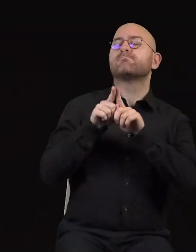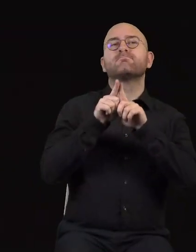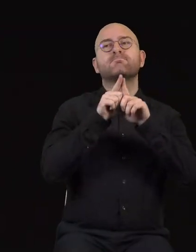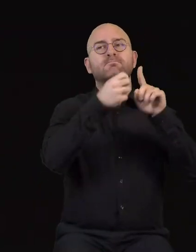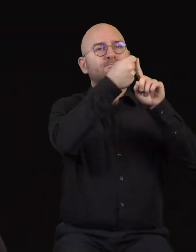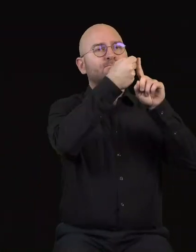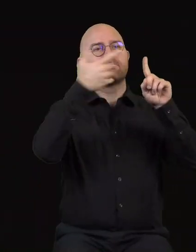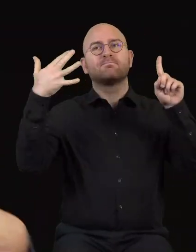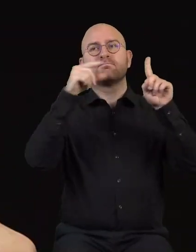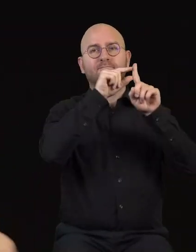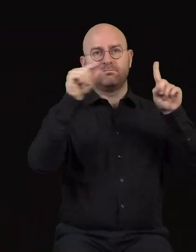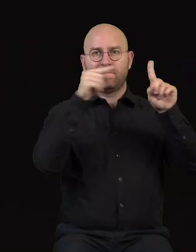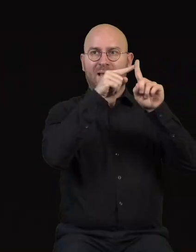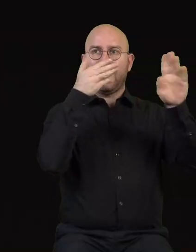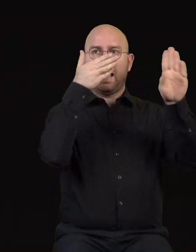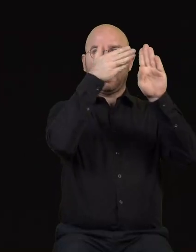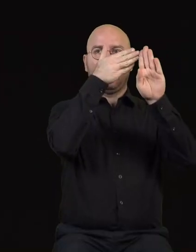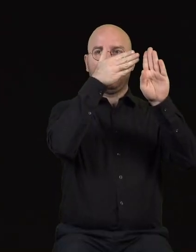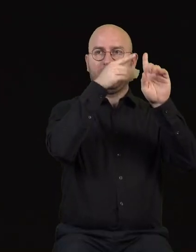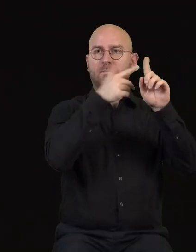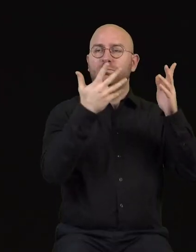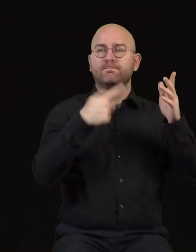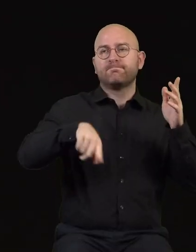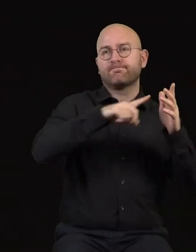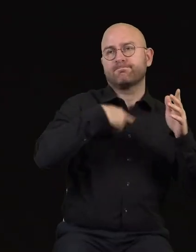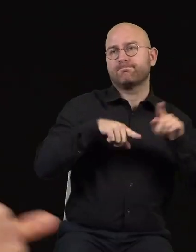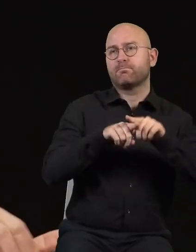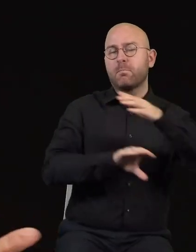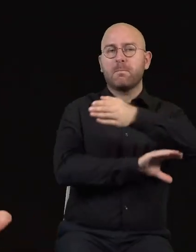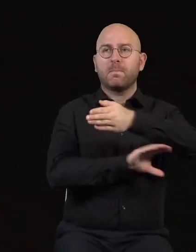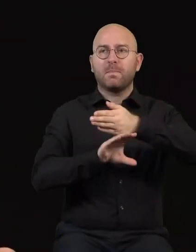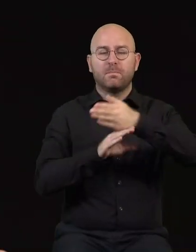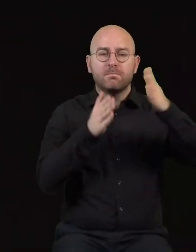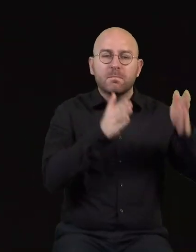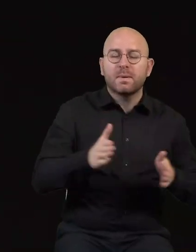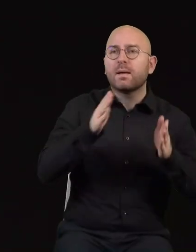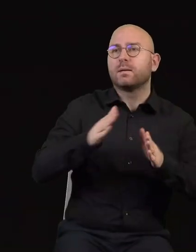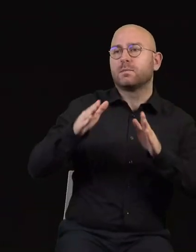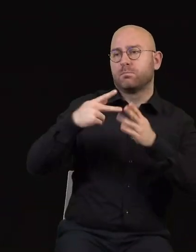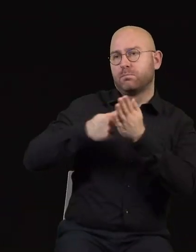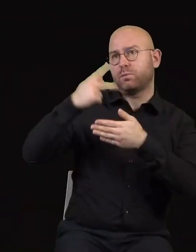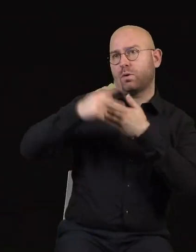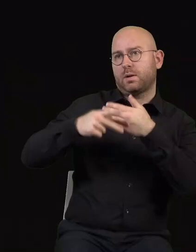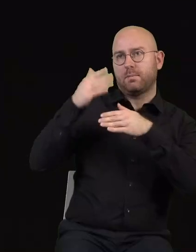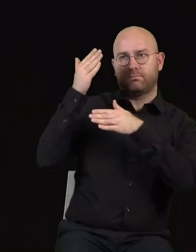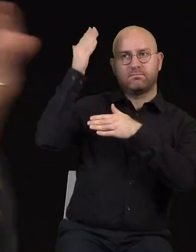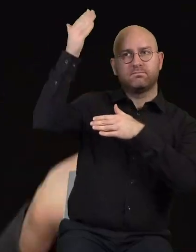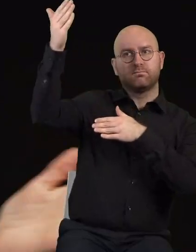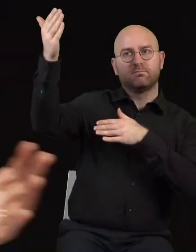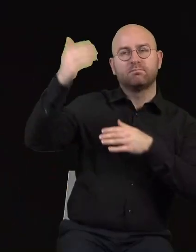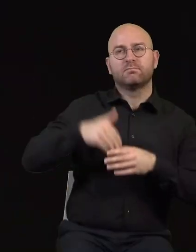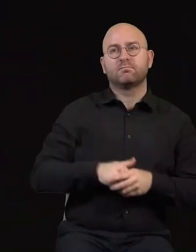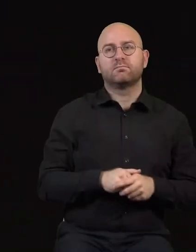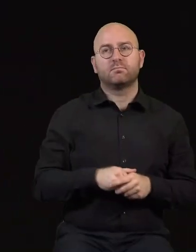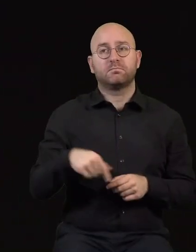be continued and what should be stopped. Well, with the experience we have now, because we have used all the